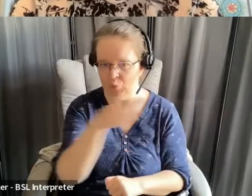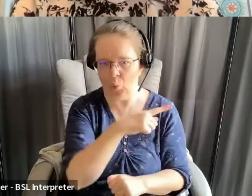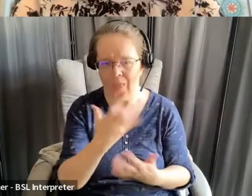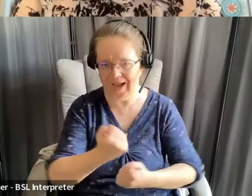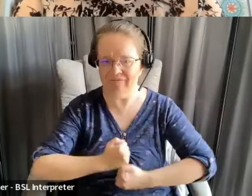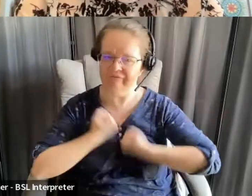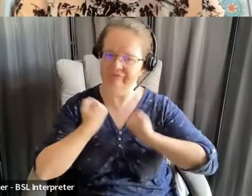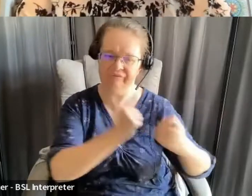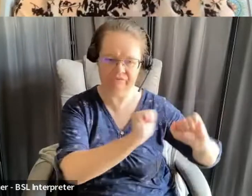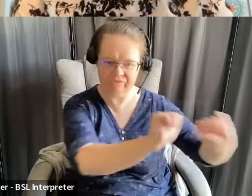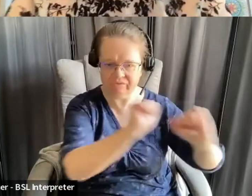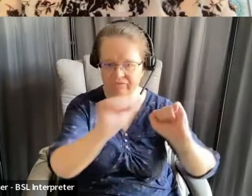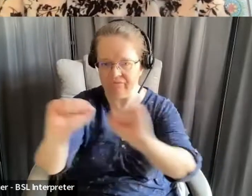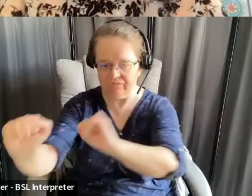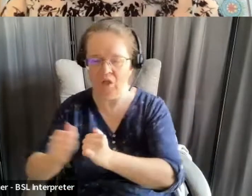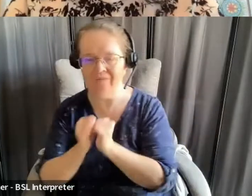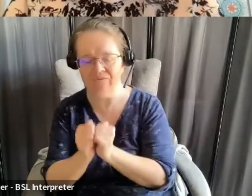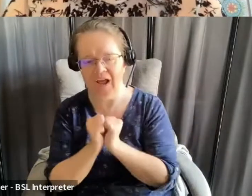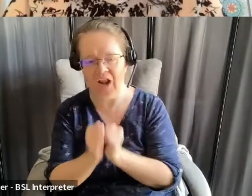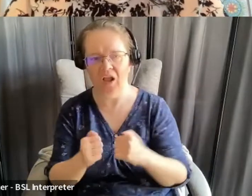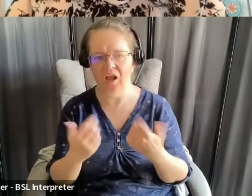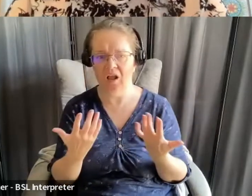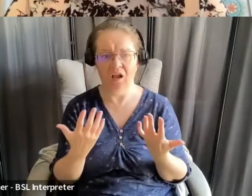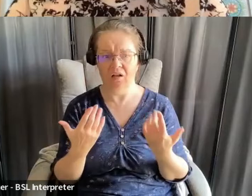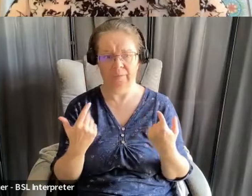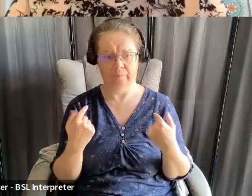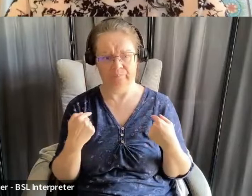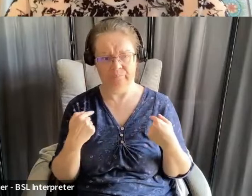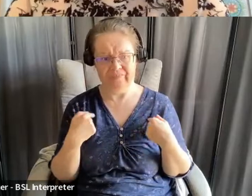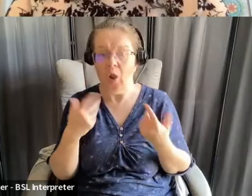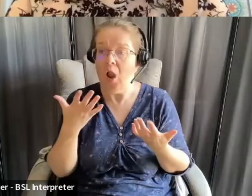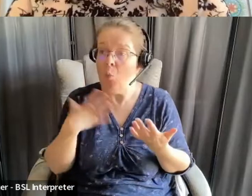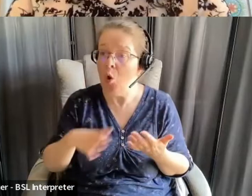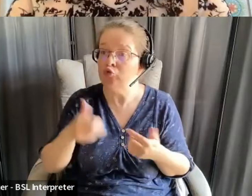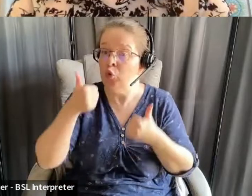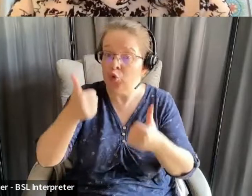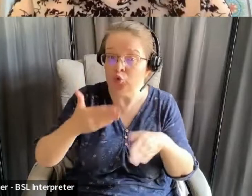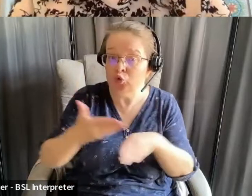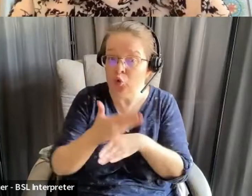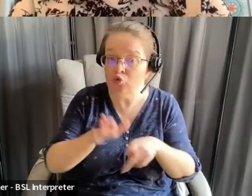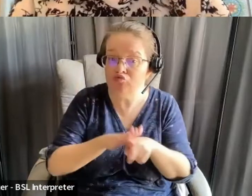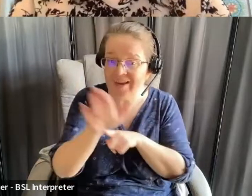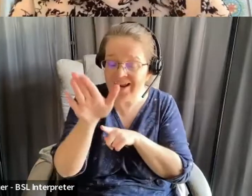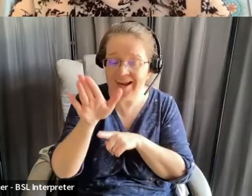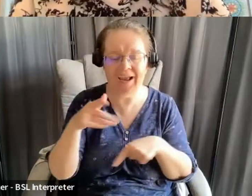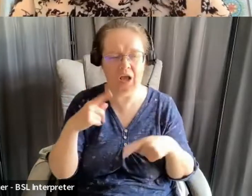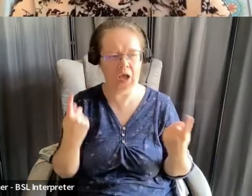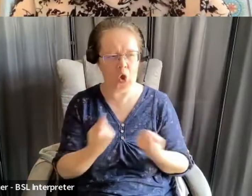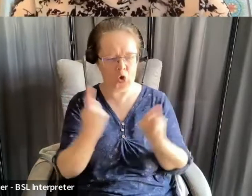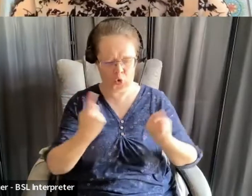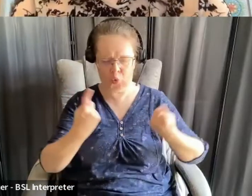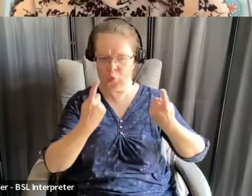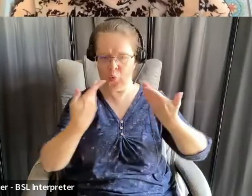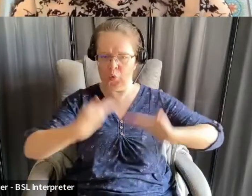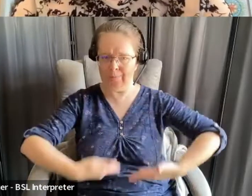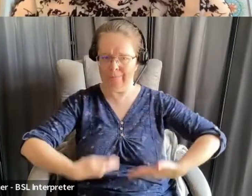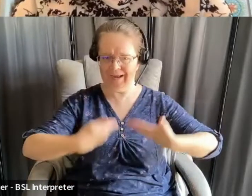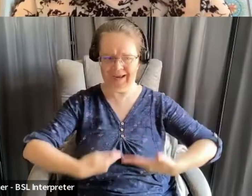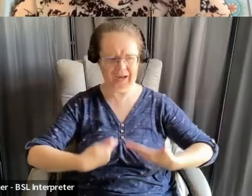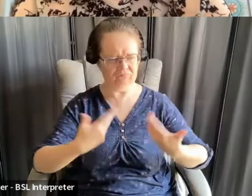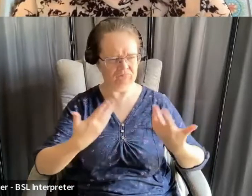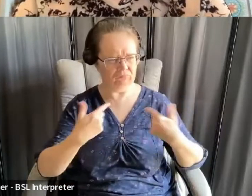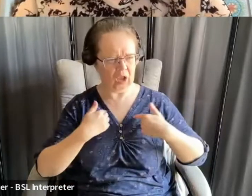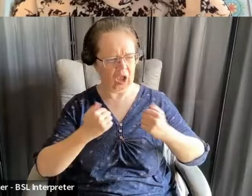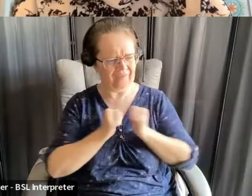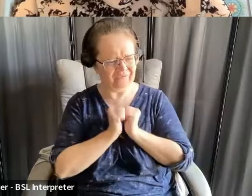You know, if we want to have a successful or just fulfilling and meaningful career, it's important that we're able to identify who we are, how we want to show up, and what